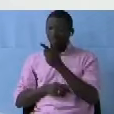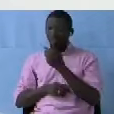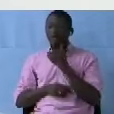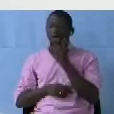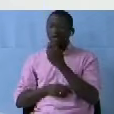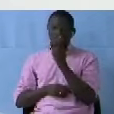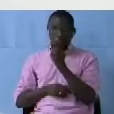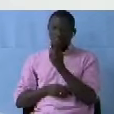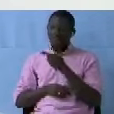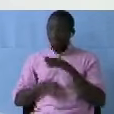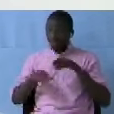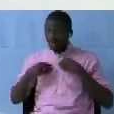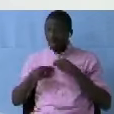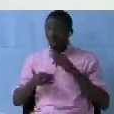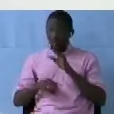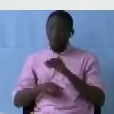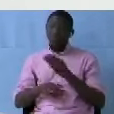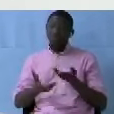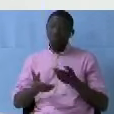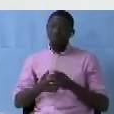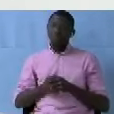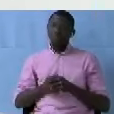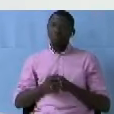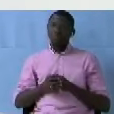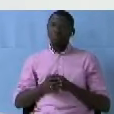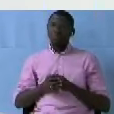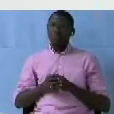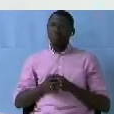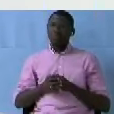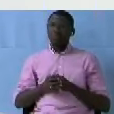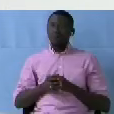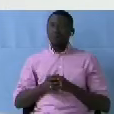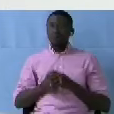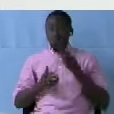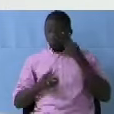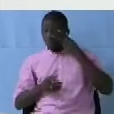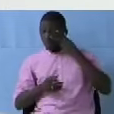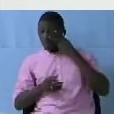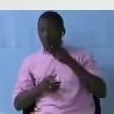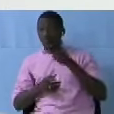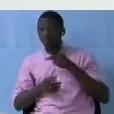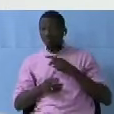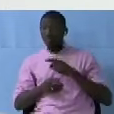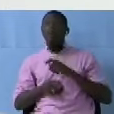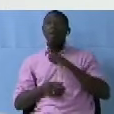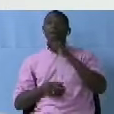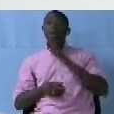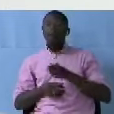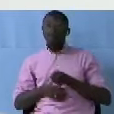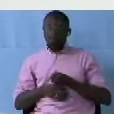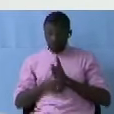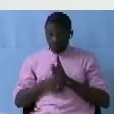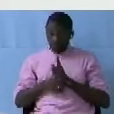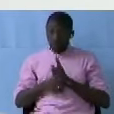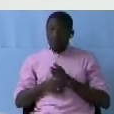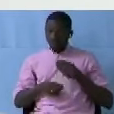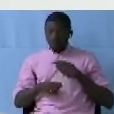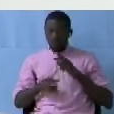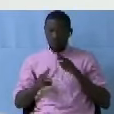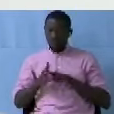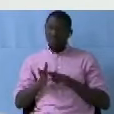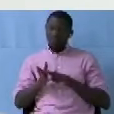ko wax rek ci kaddu ak mo. Examination of male genitalia, for example. Li nga xamne modi ciiri gor gi tamit ci